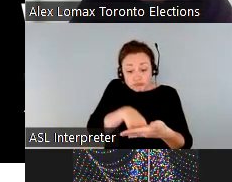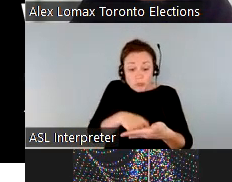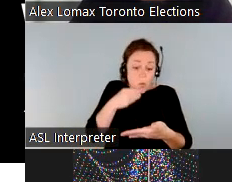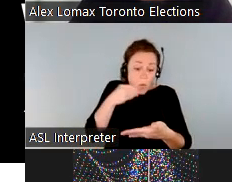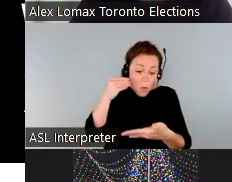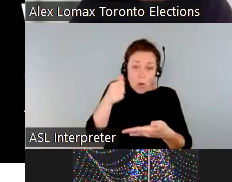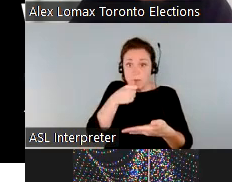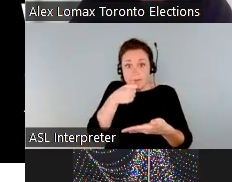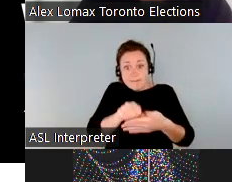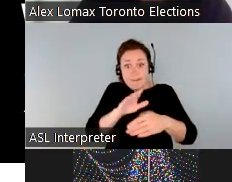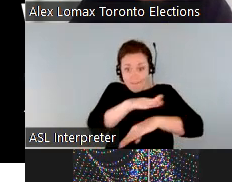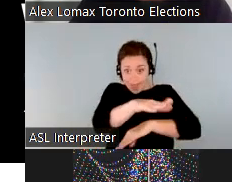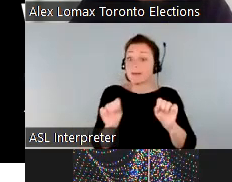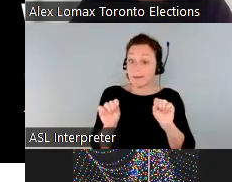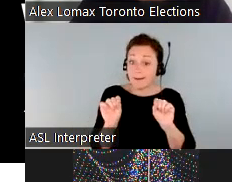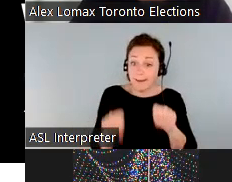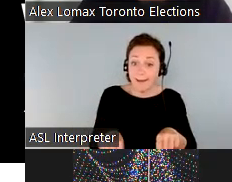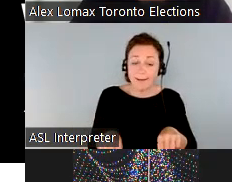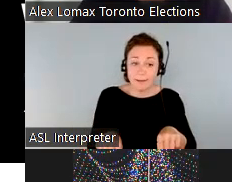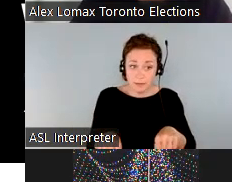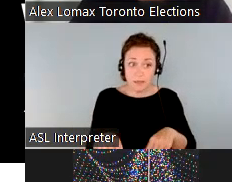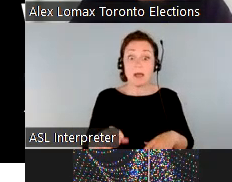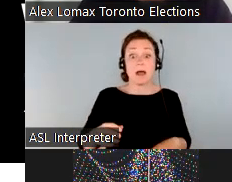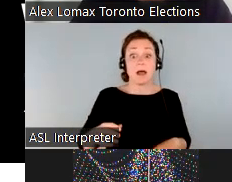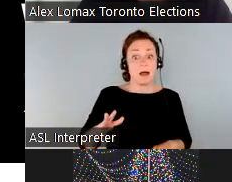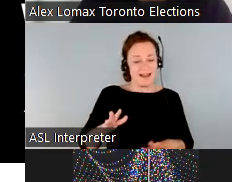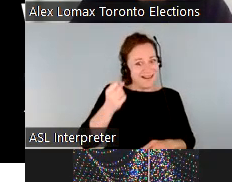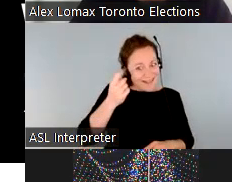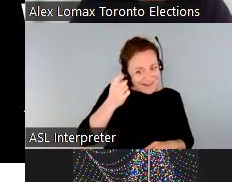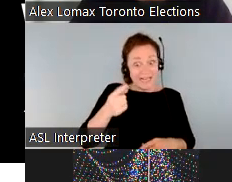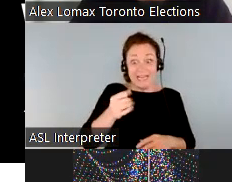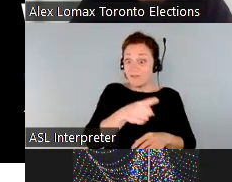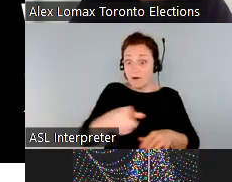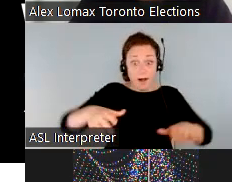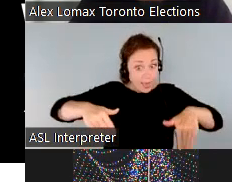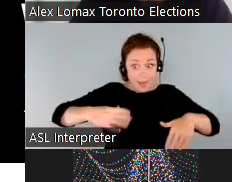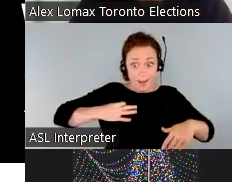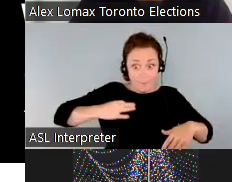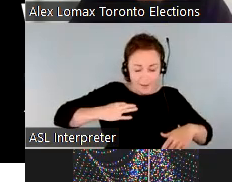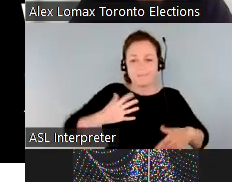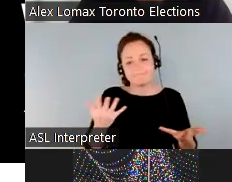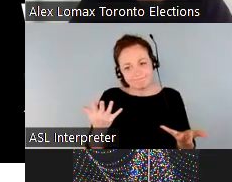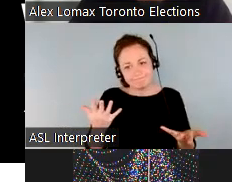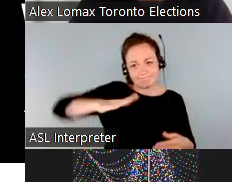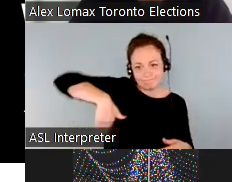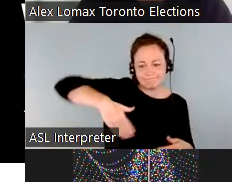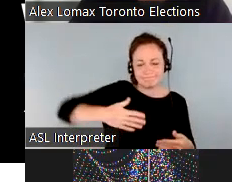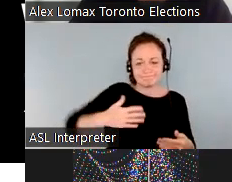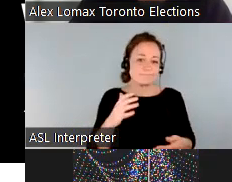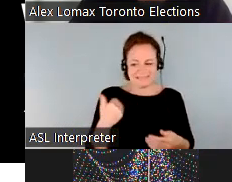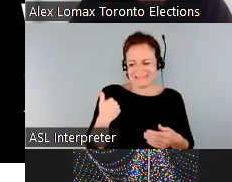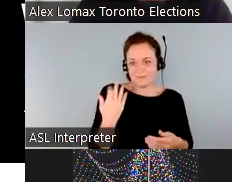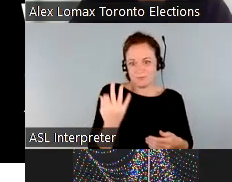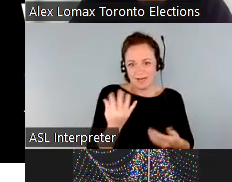we've the applications for mail-in voting have closed. They closed on Friday, But in case anybody here, or in